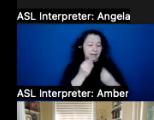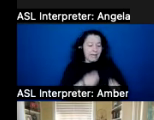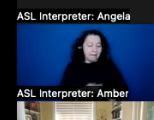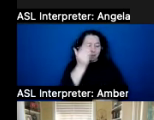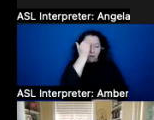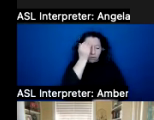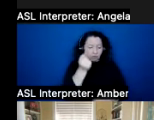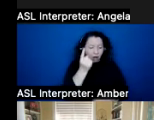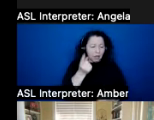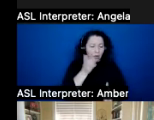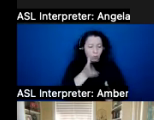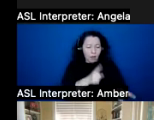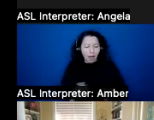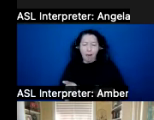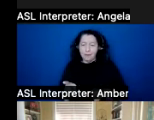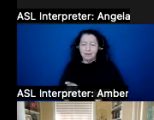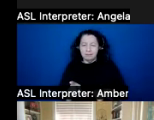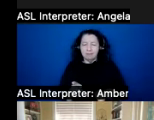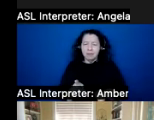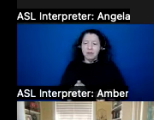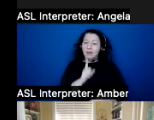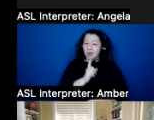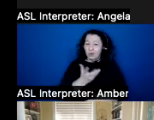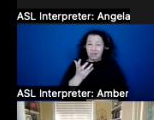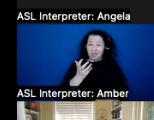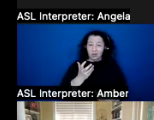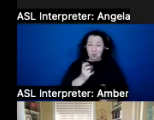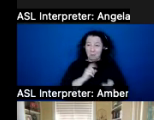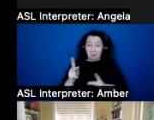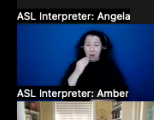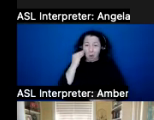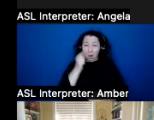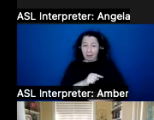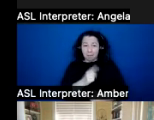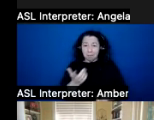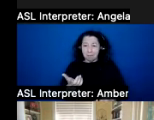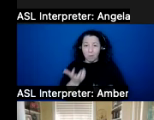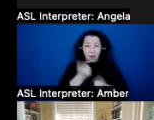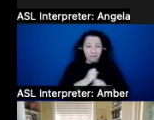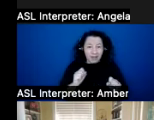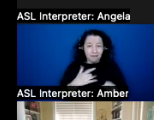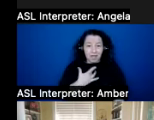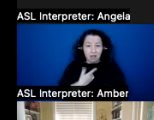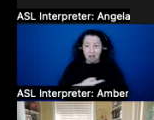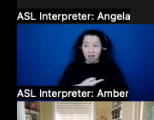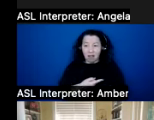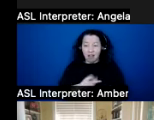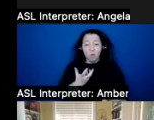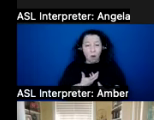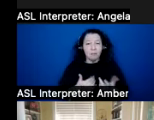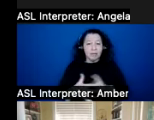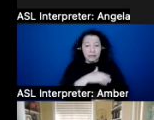happen. But they really just want to be back in, home and safe and in their environment that they're comfortable